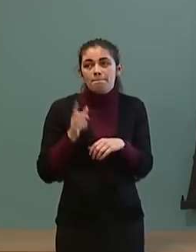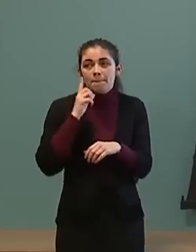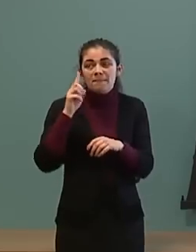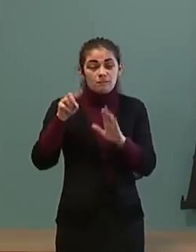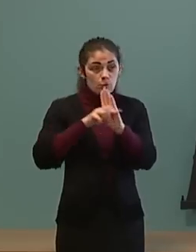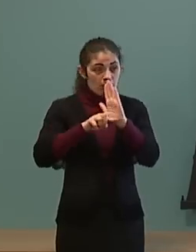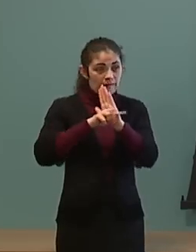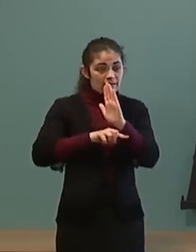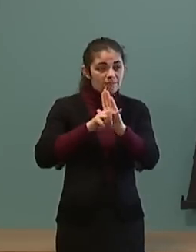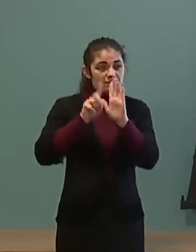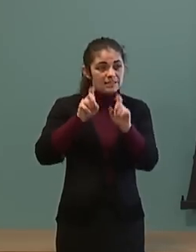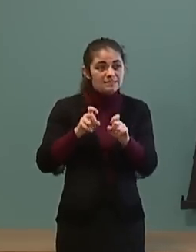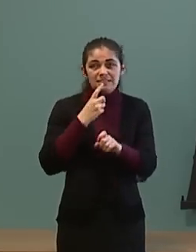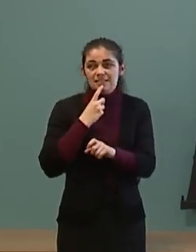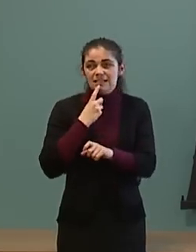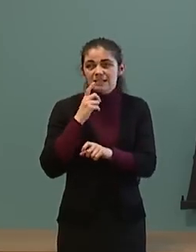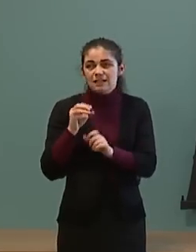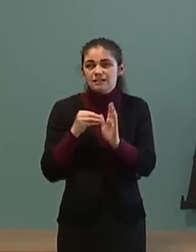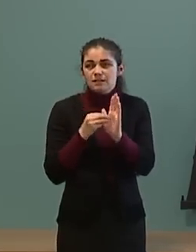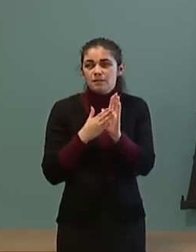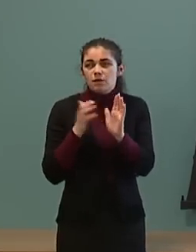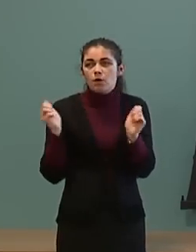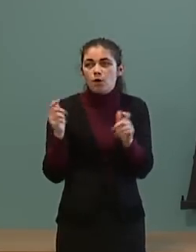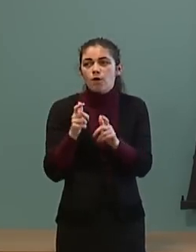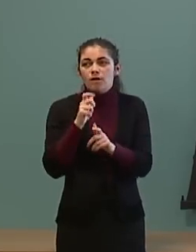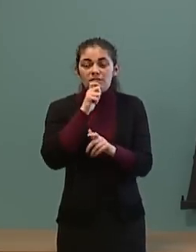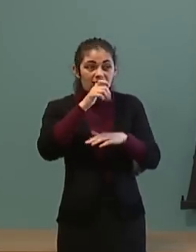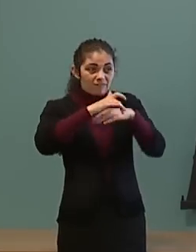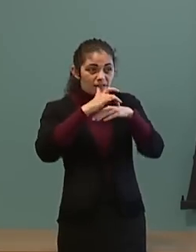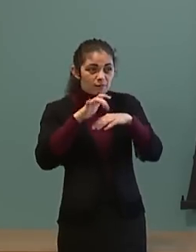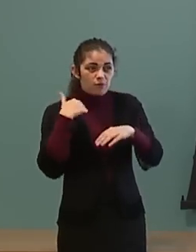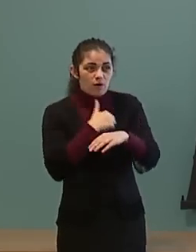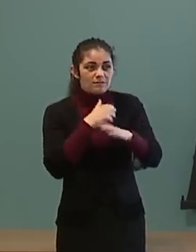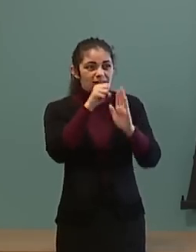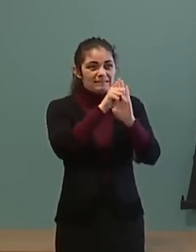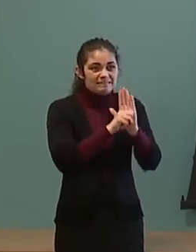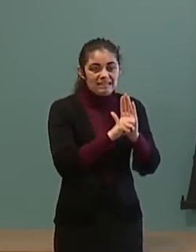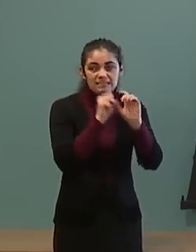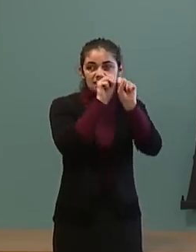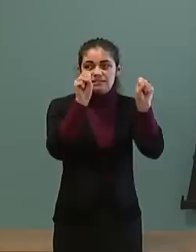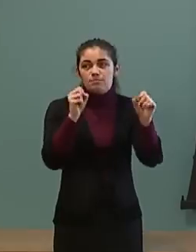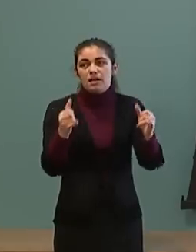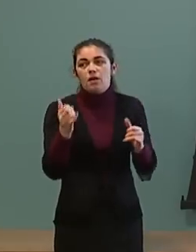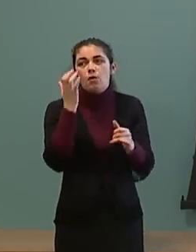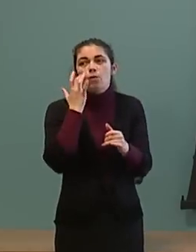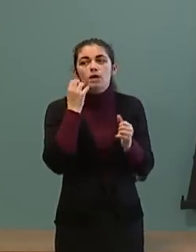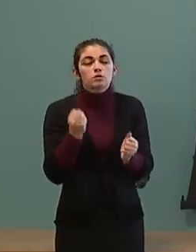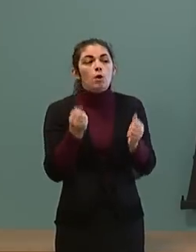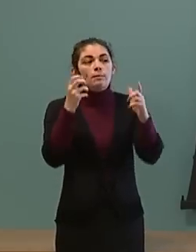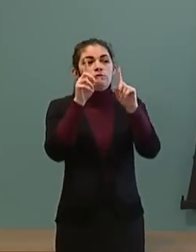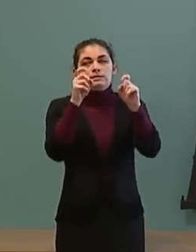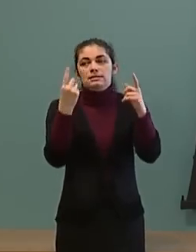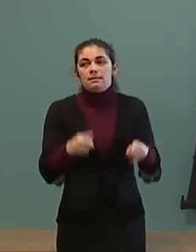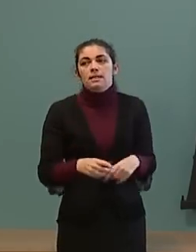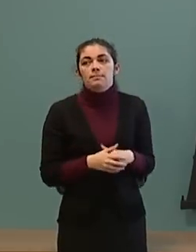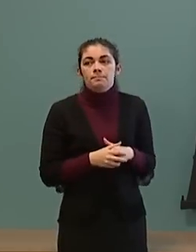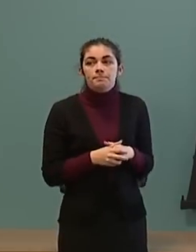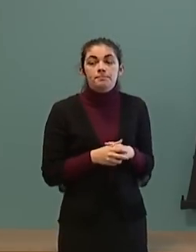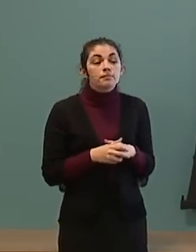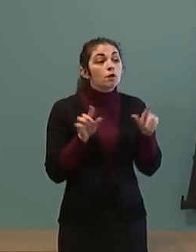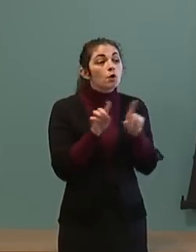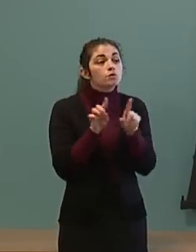negative tests, which I previously have documented to all of you are not available to us through the state system at this time because of the volume of testing.